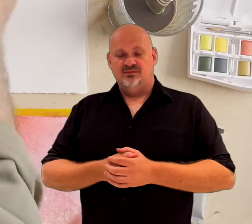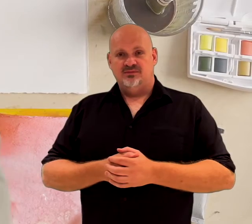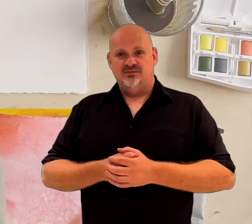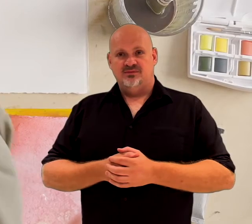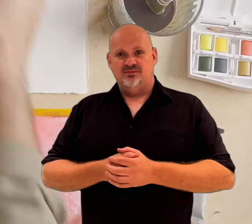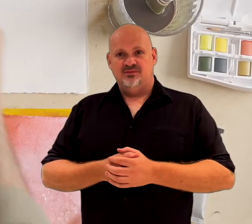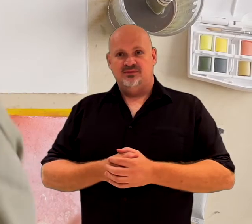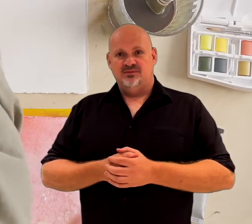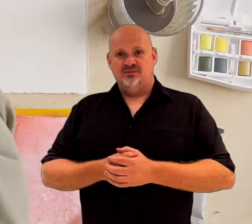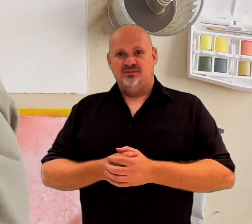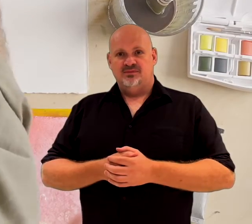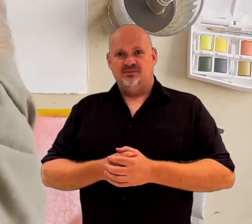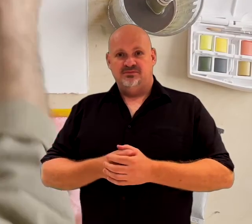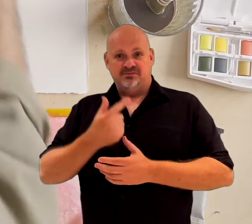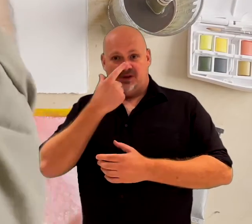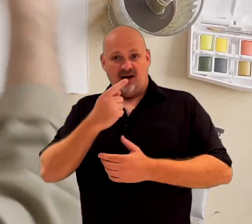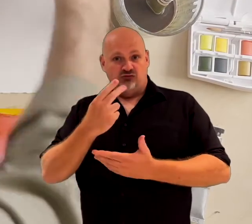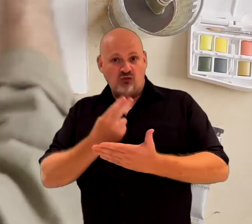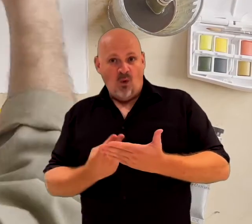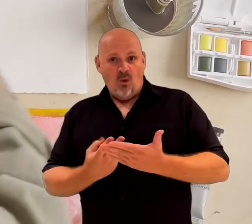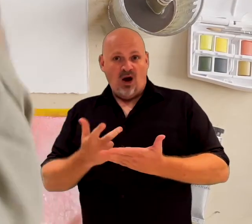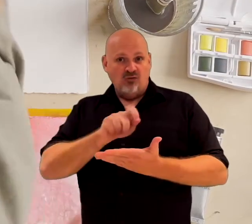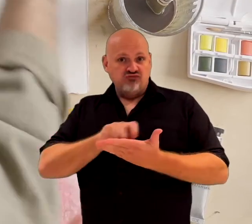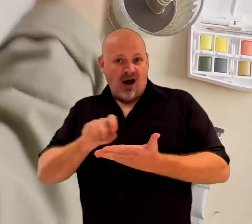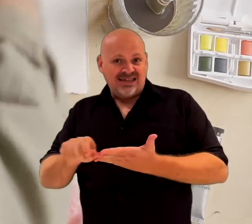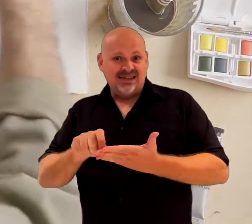do your drawing or your writing.